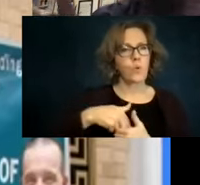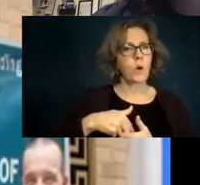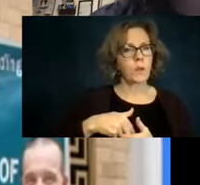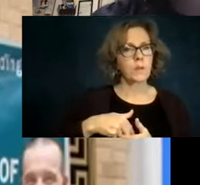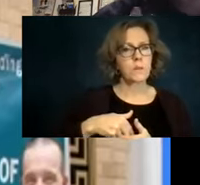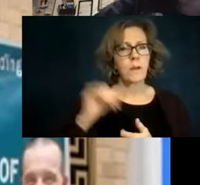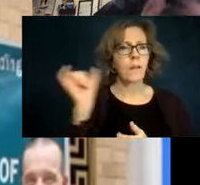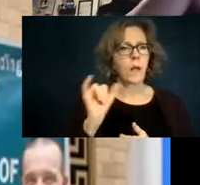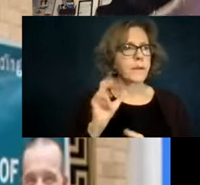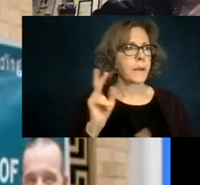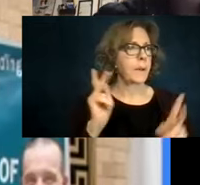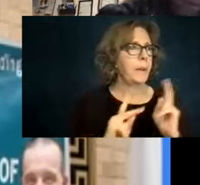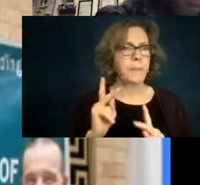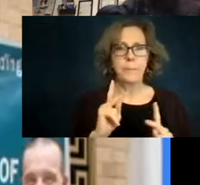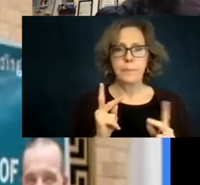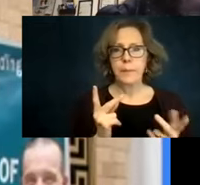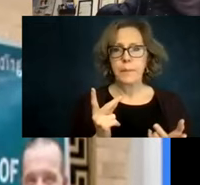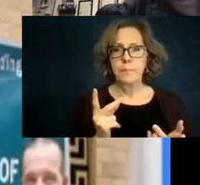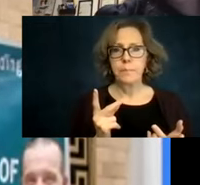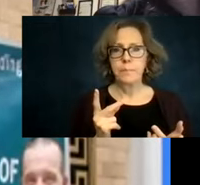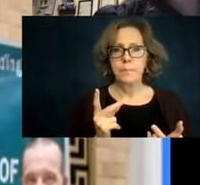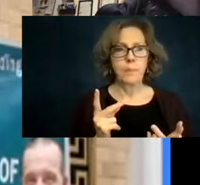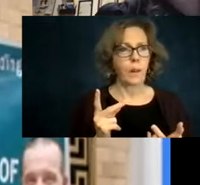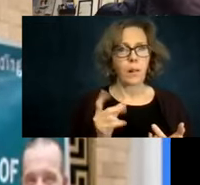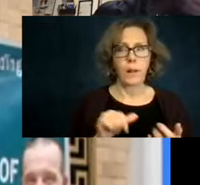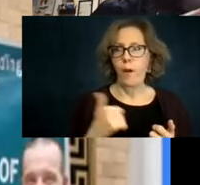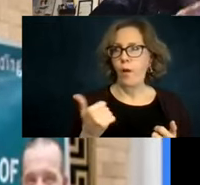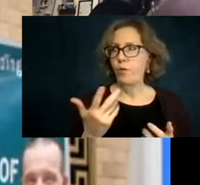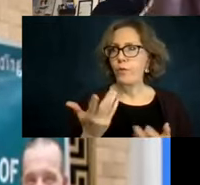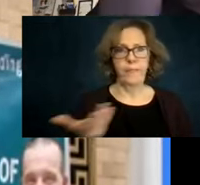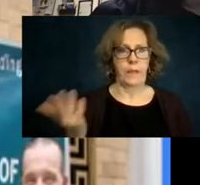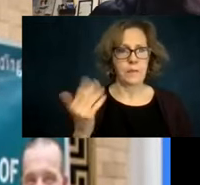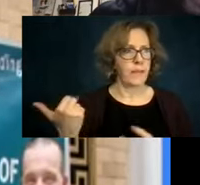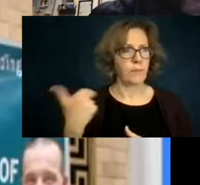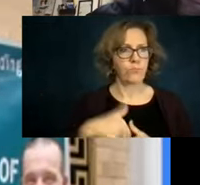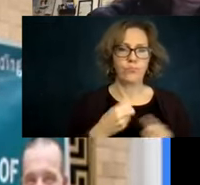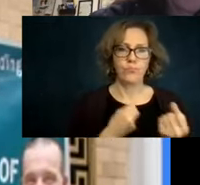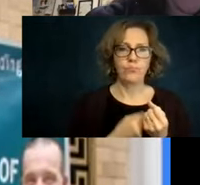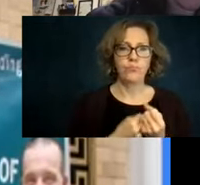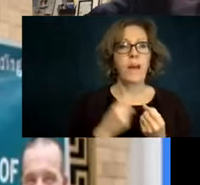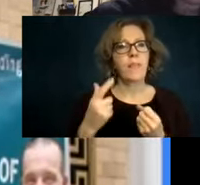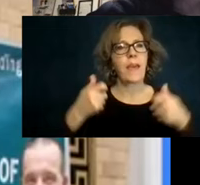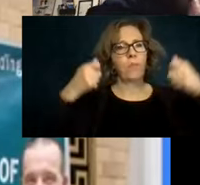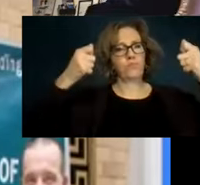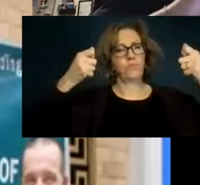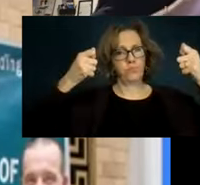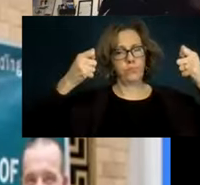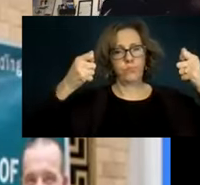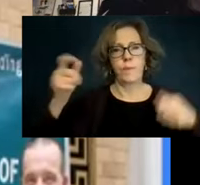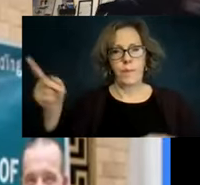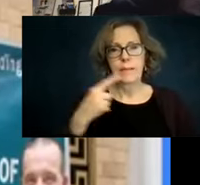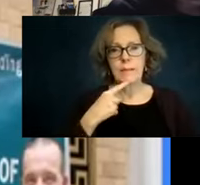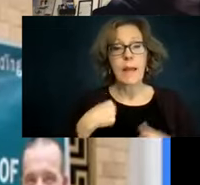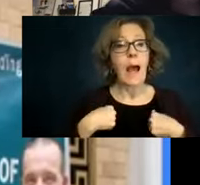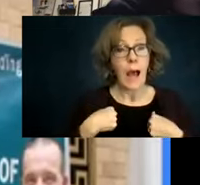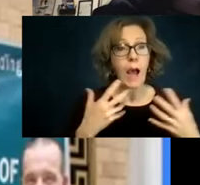people and things like that, and they hold the signs, and they said, "I